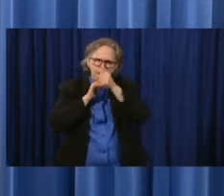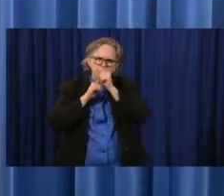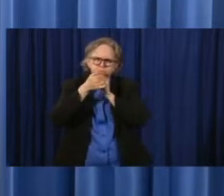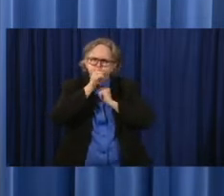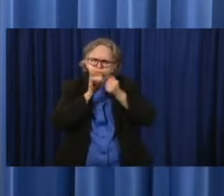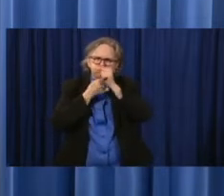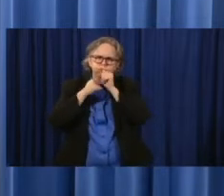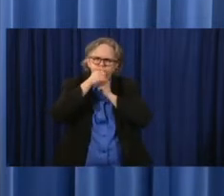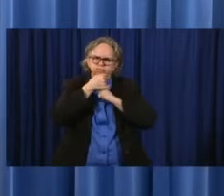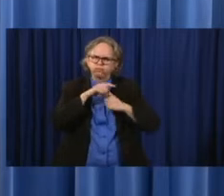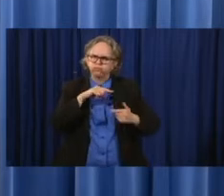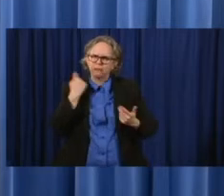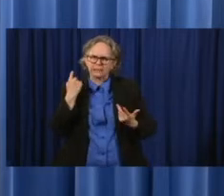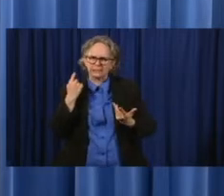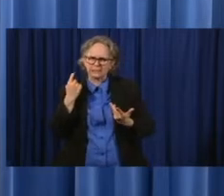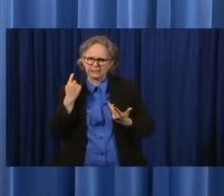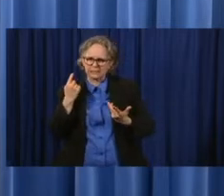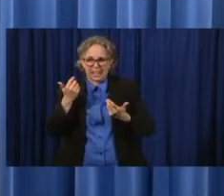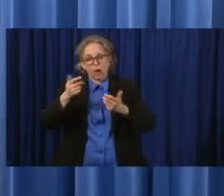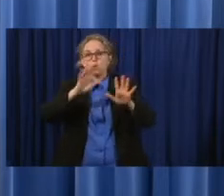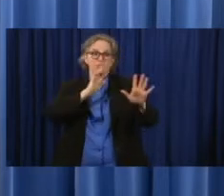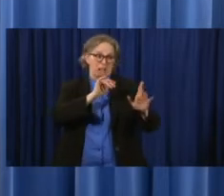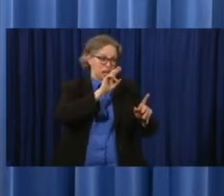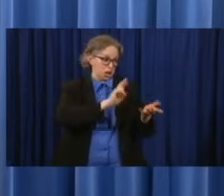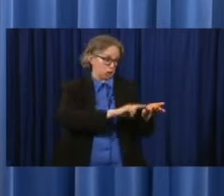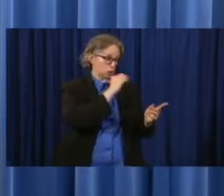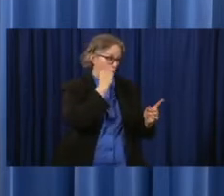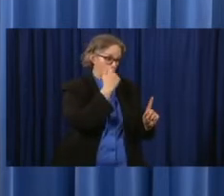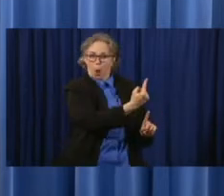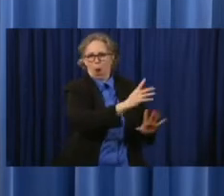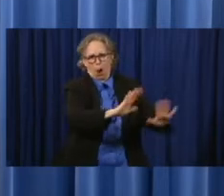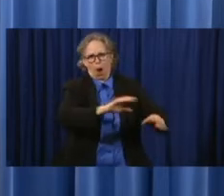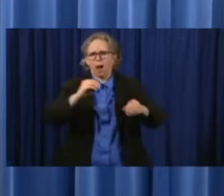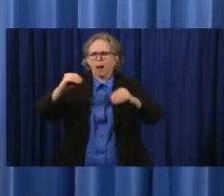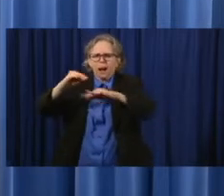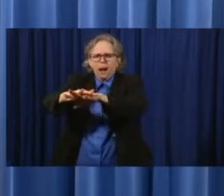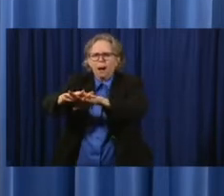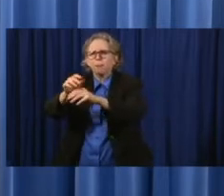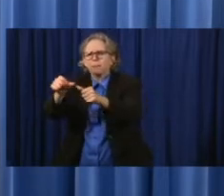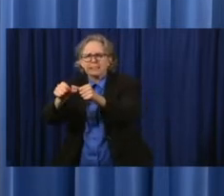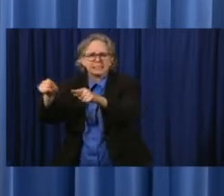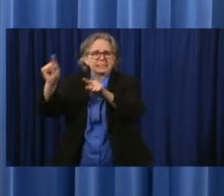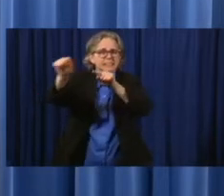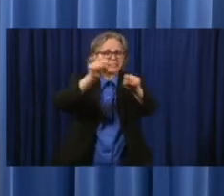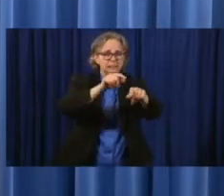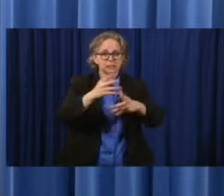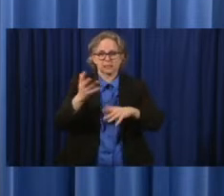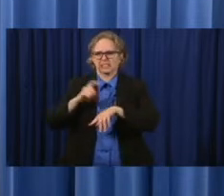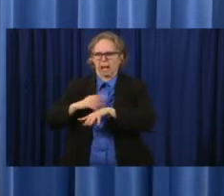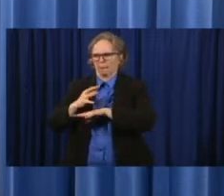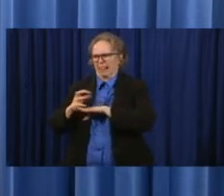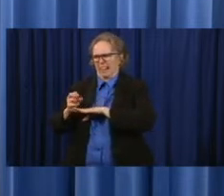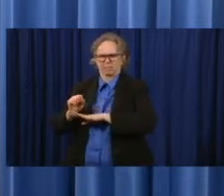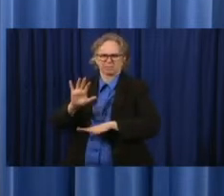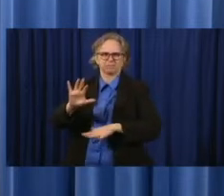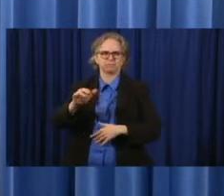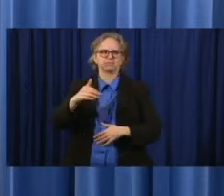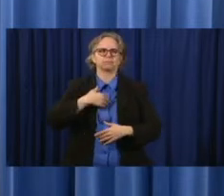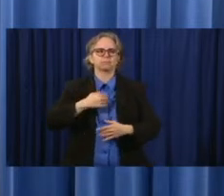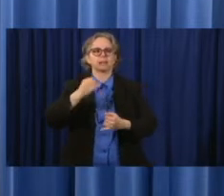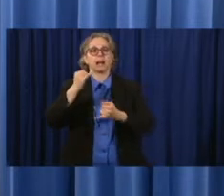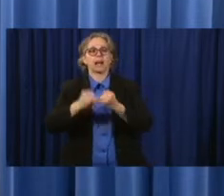congregate setting. Eric has given me the word here to close. Let me end with a song